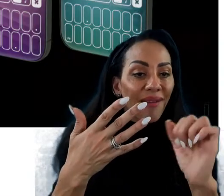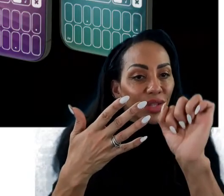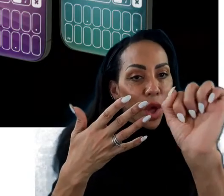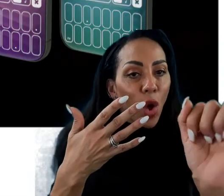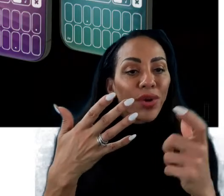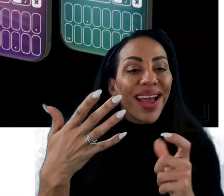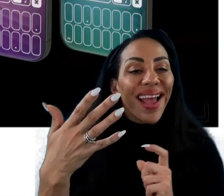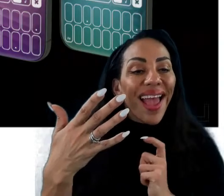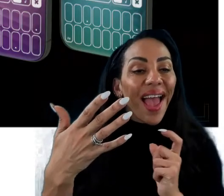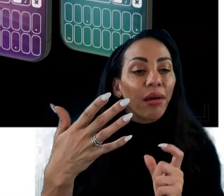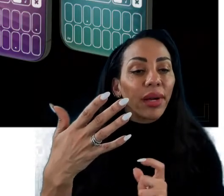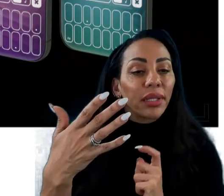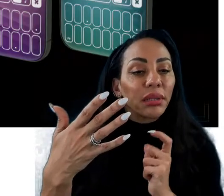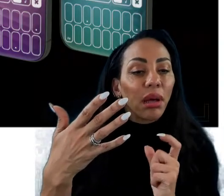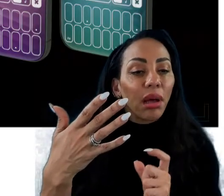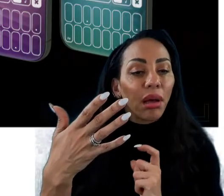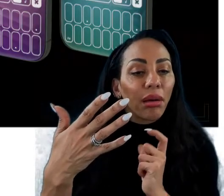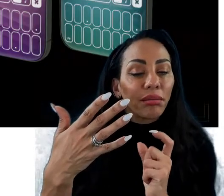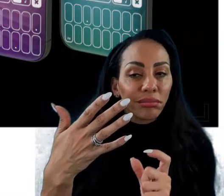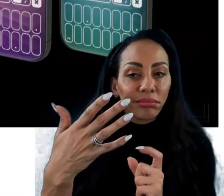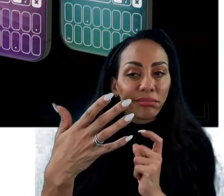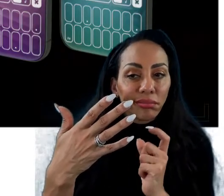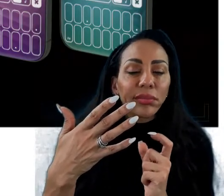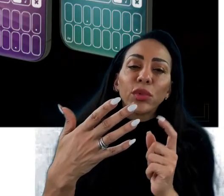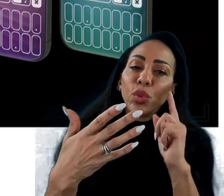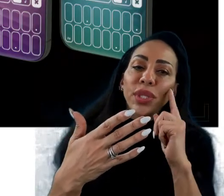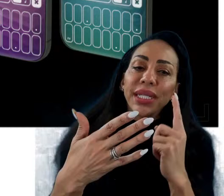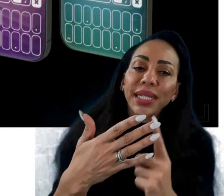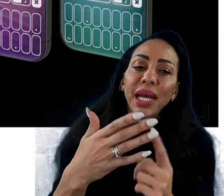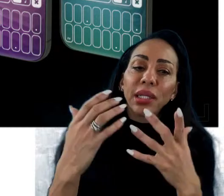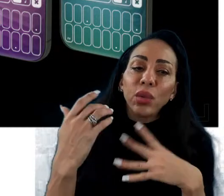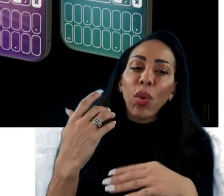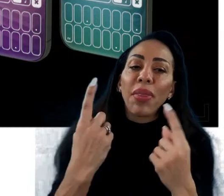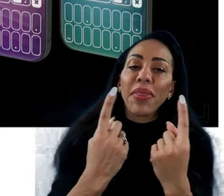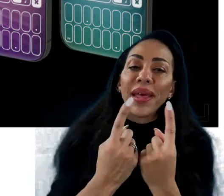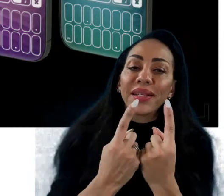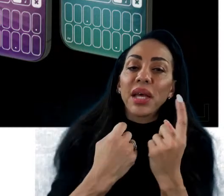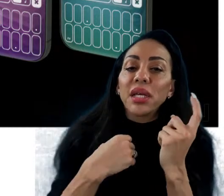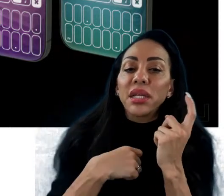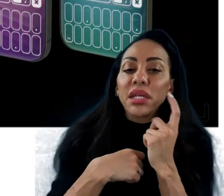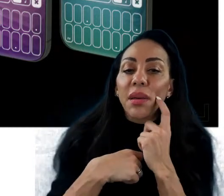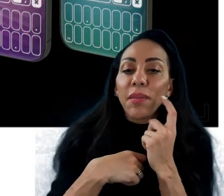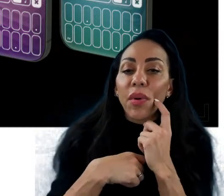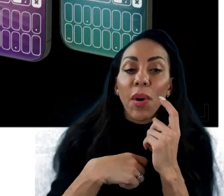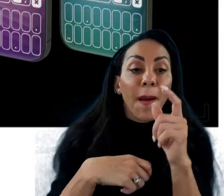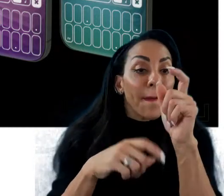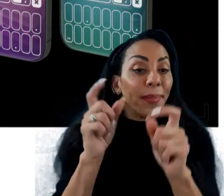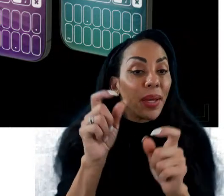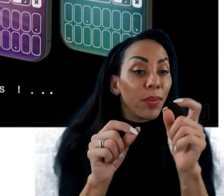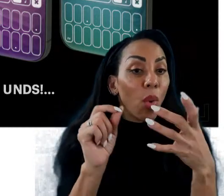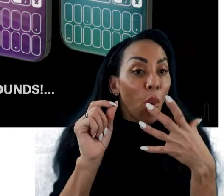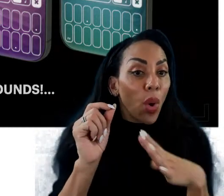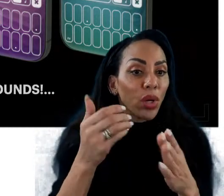But even though we decided to keep things really simple, people always want more sounds.